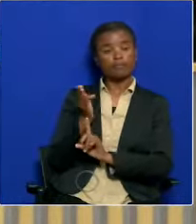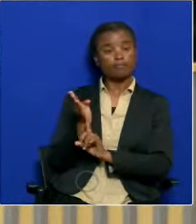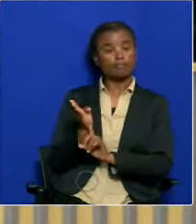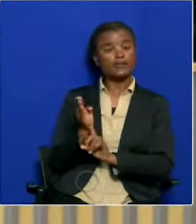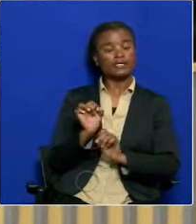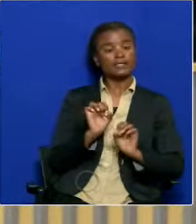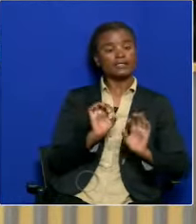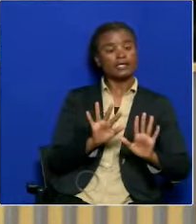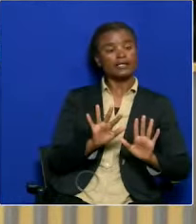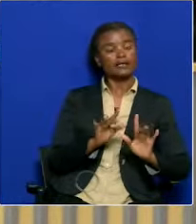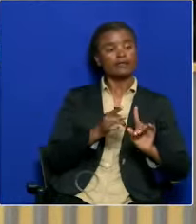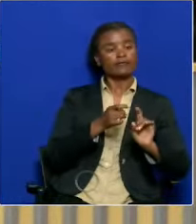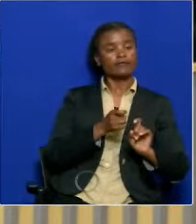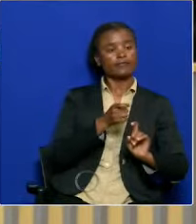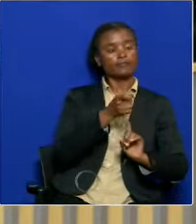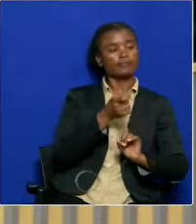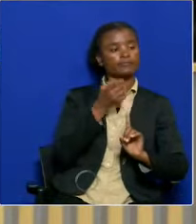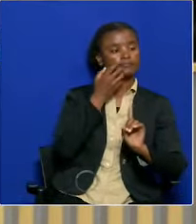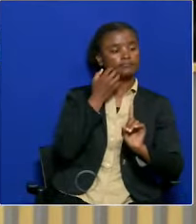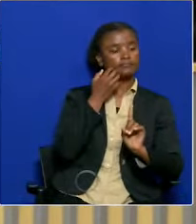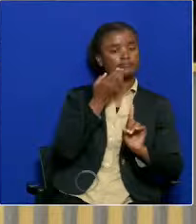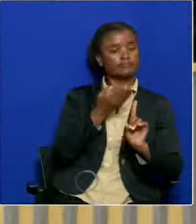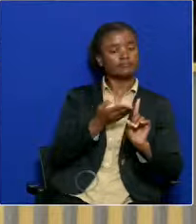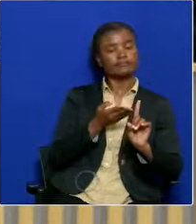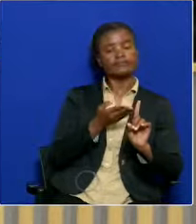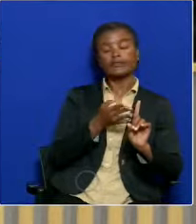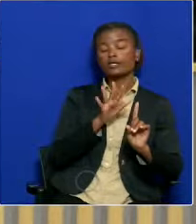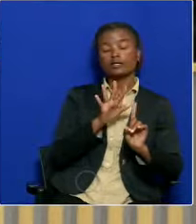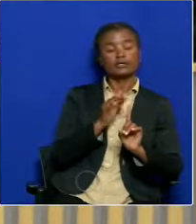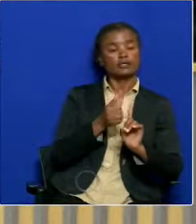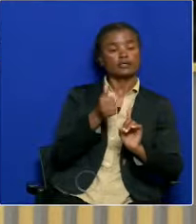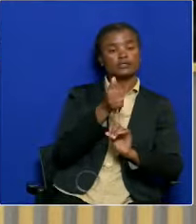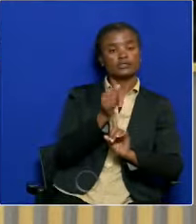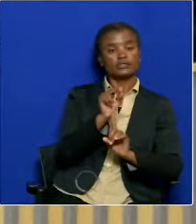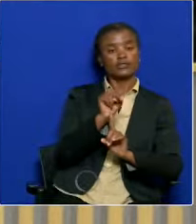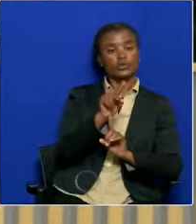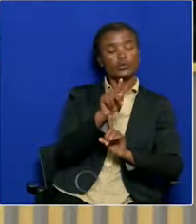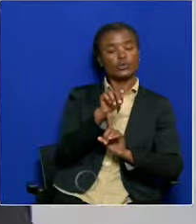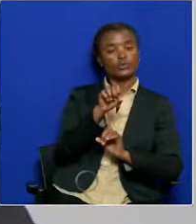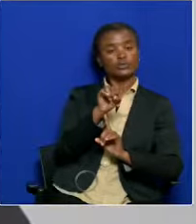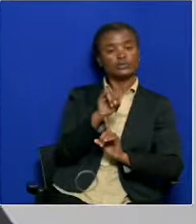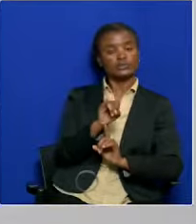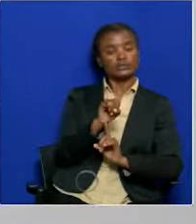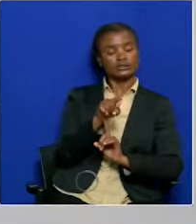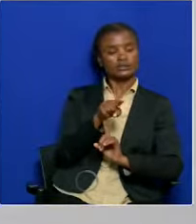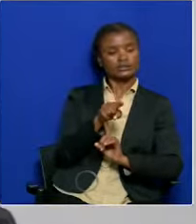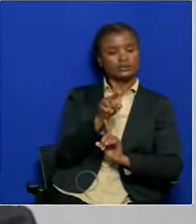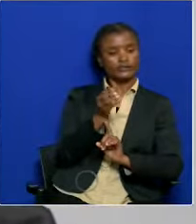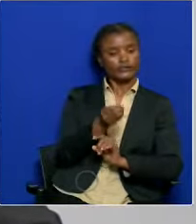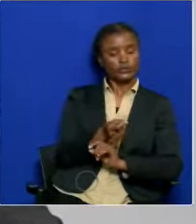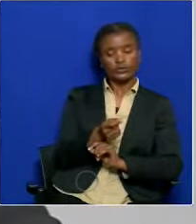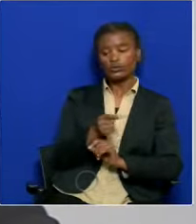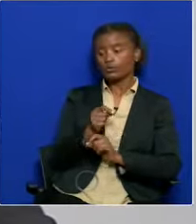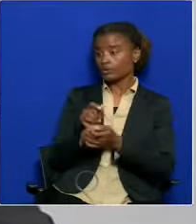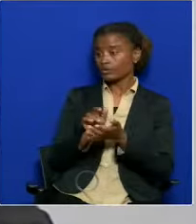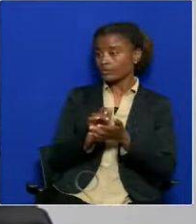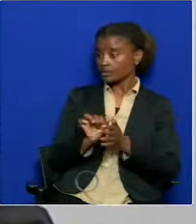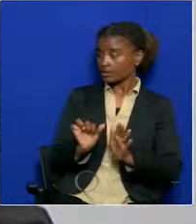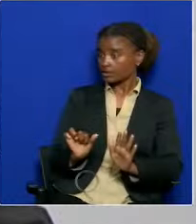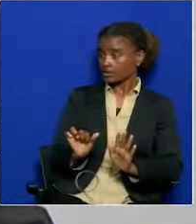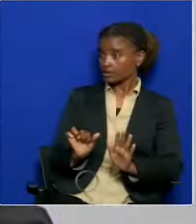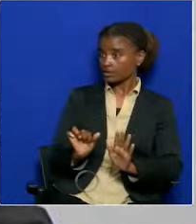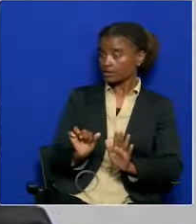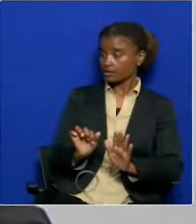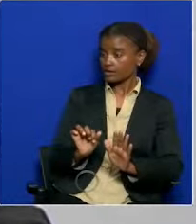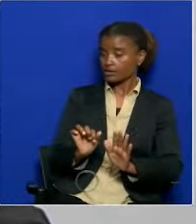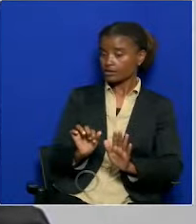Kosi. Do you want to check that, General? I'm on page 6. Oh, I said, oh, Page